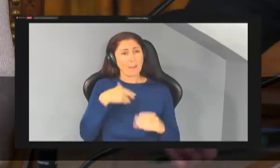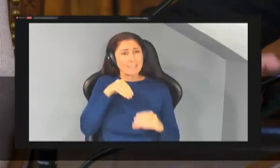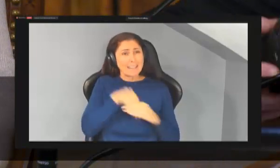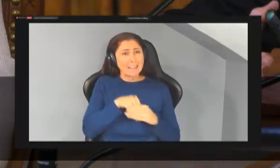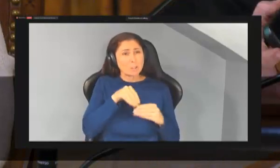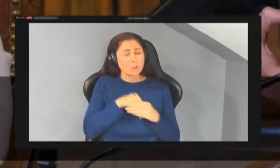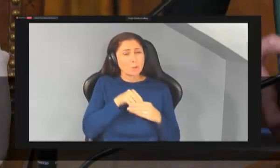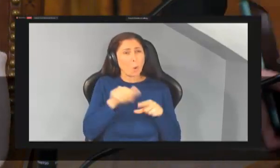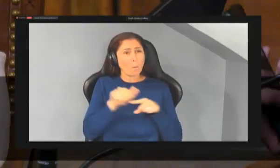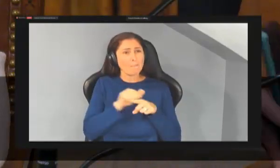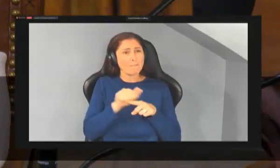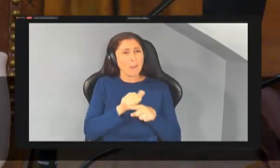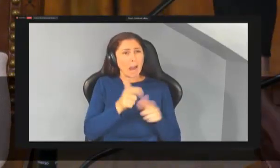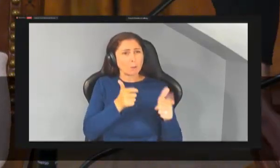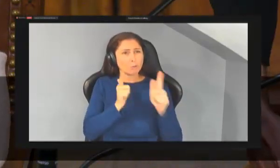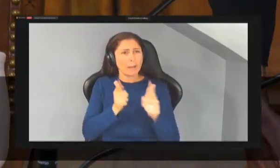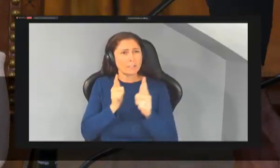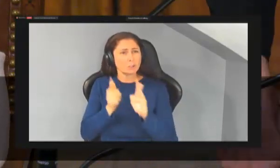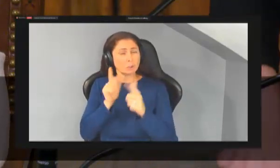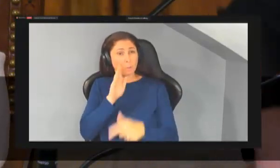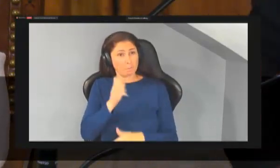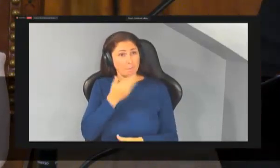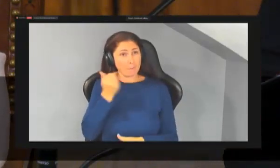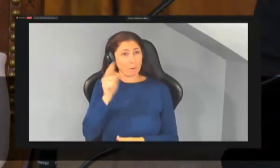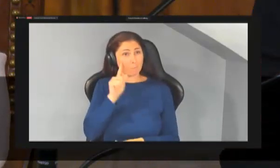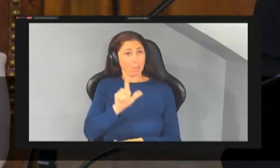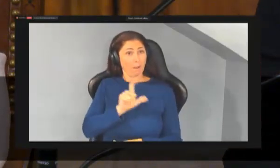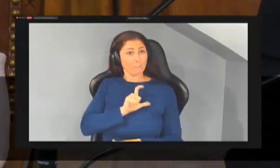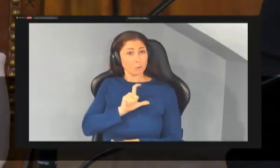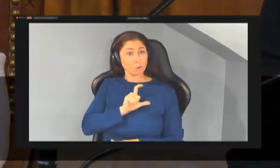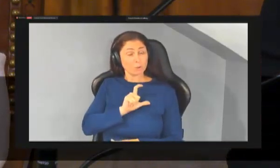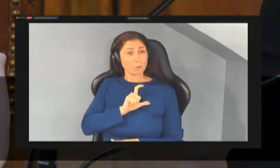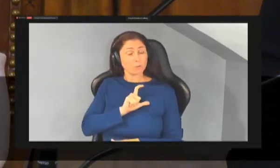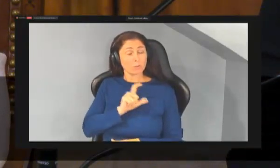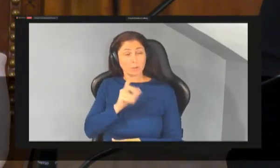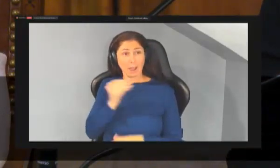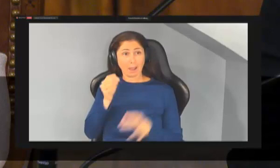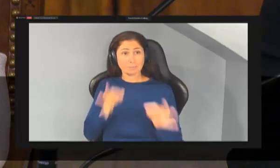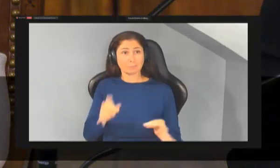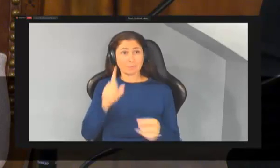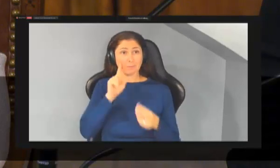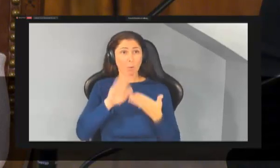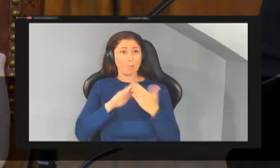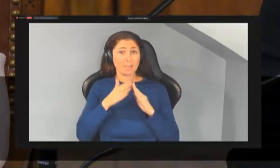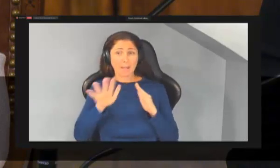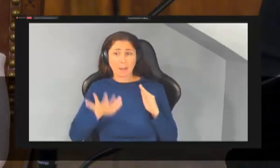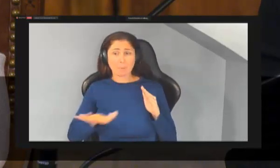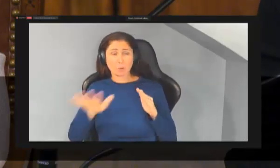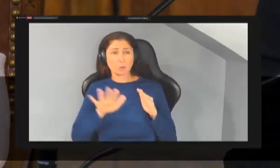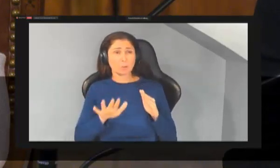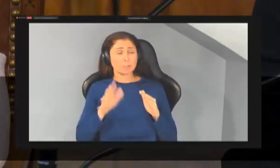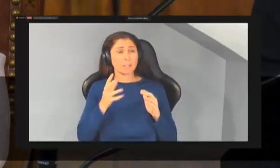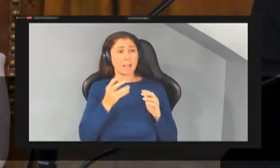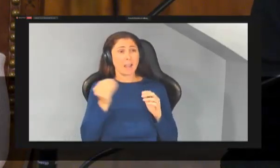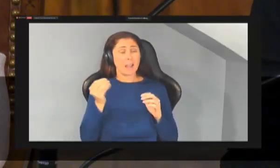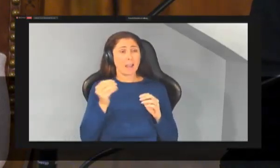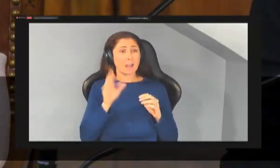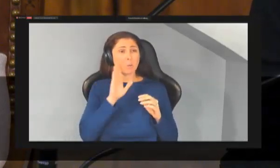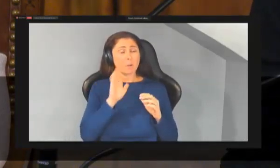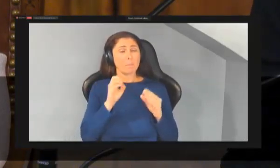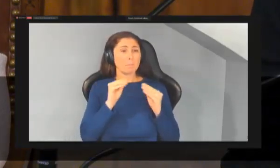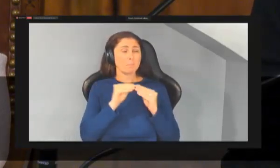be better for the officers and better, certainly for the neighborhoods, and would be a just more